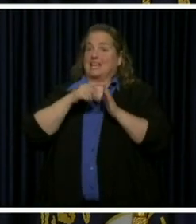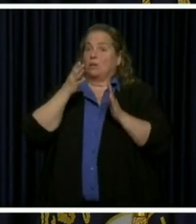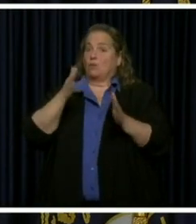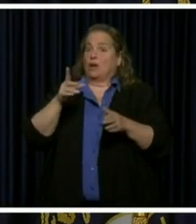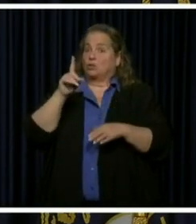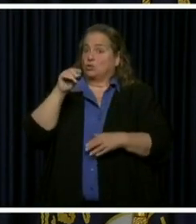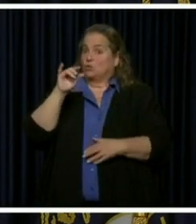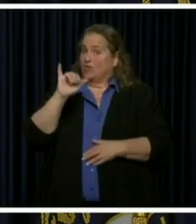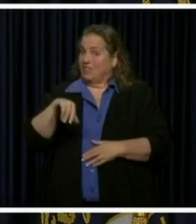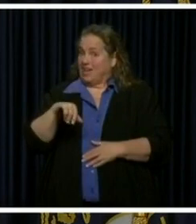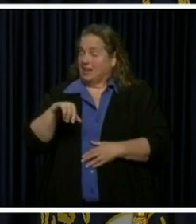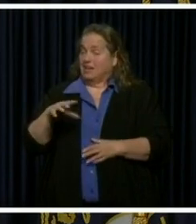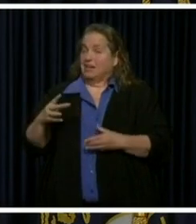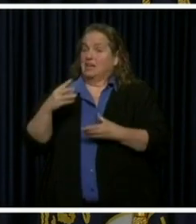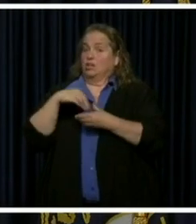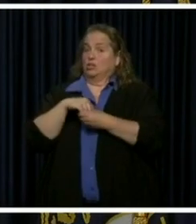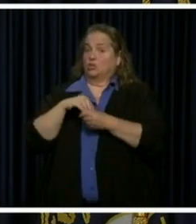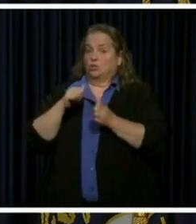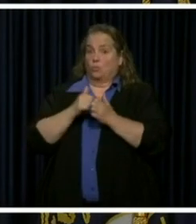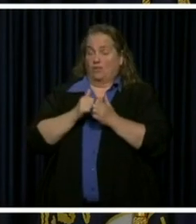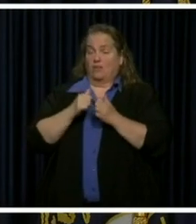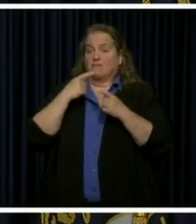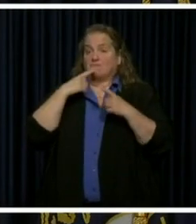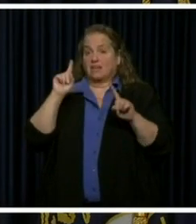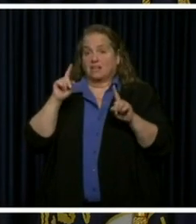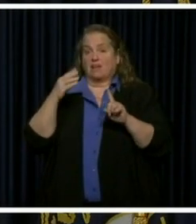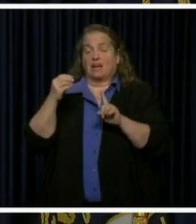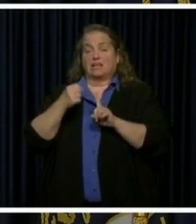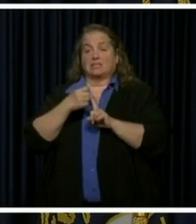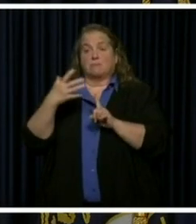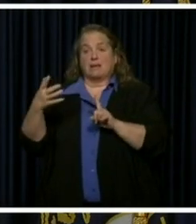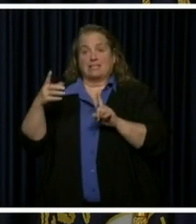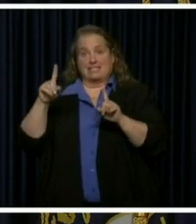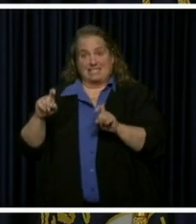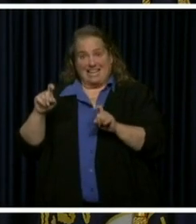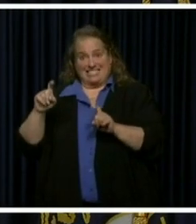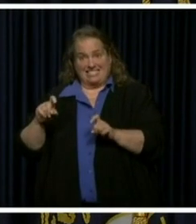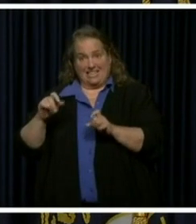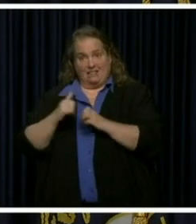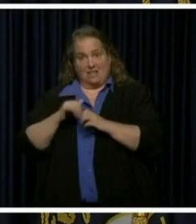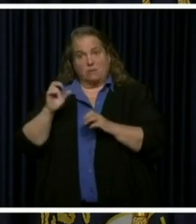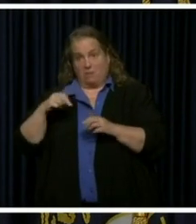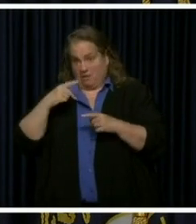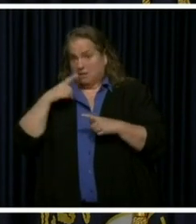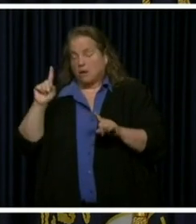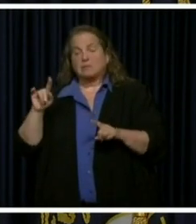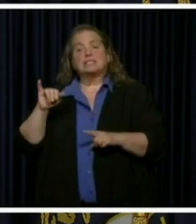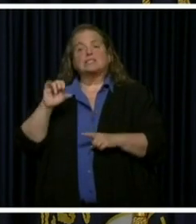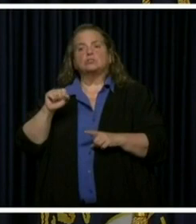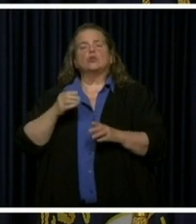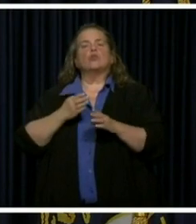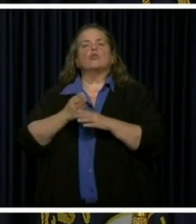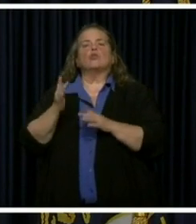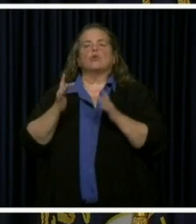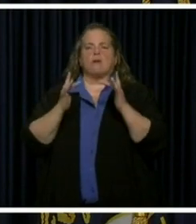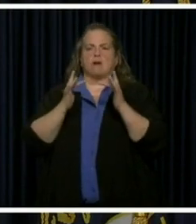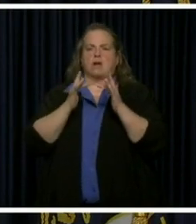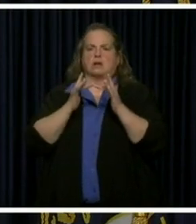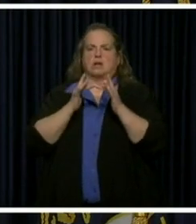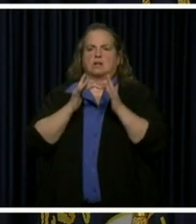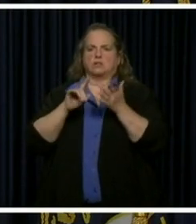do that, in addition to effective and expanded testing that has been accomplished, is through a contact